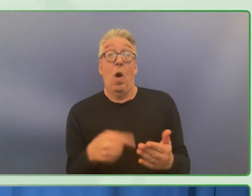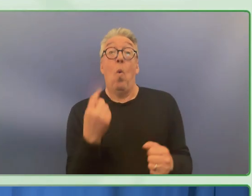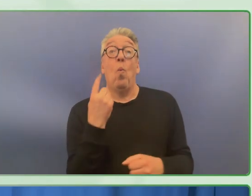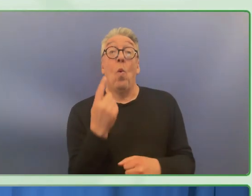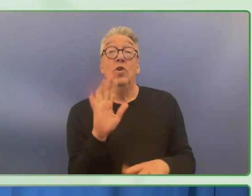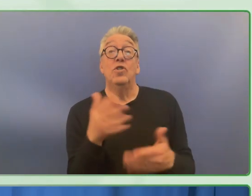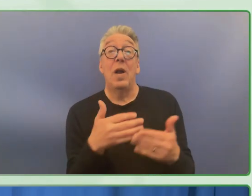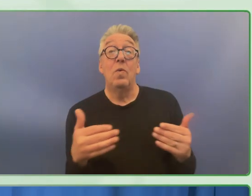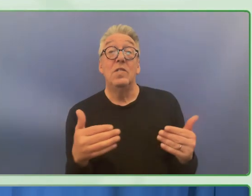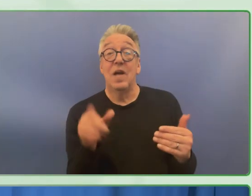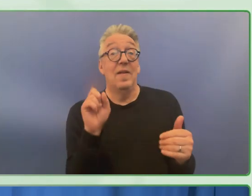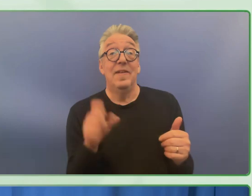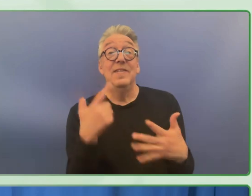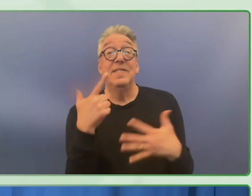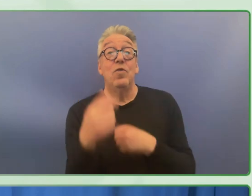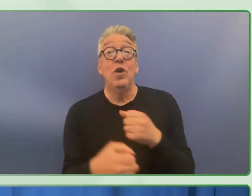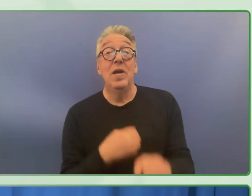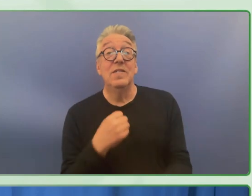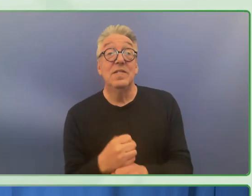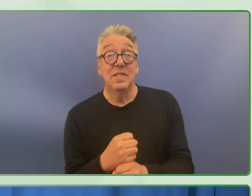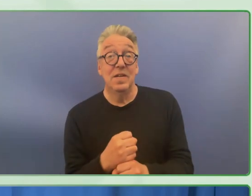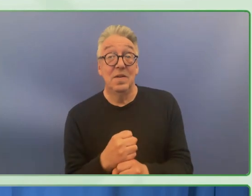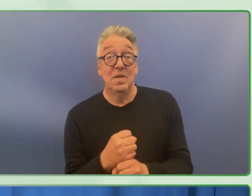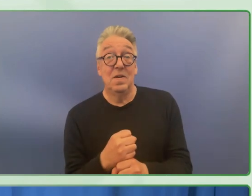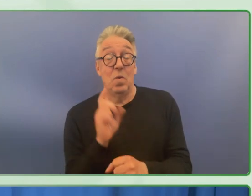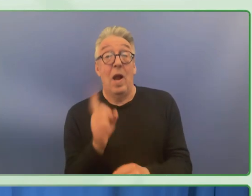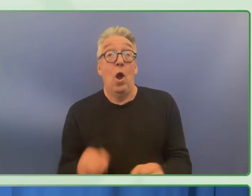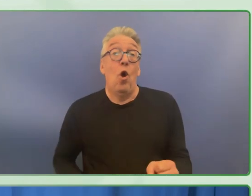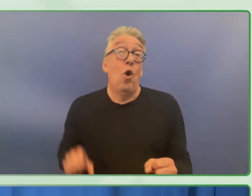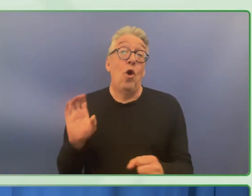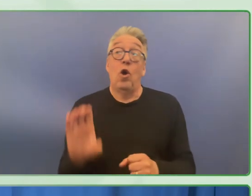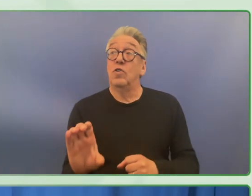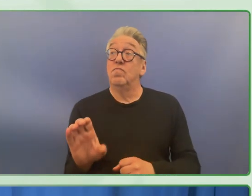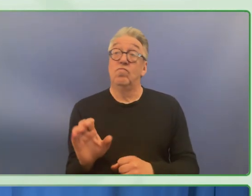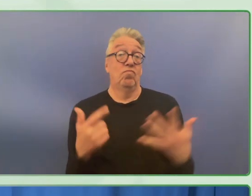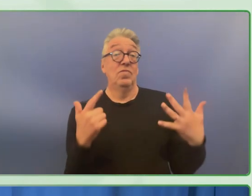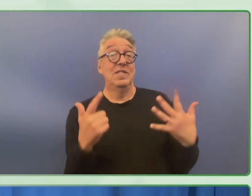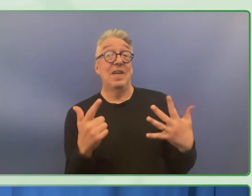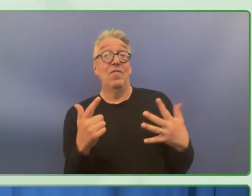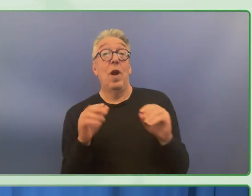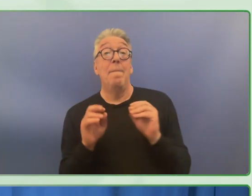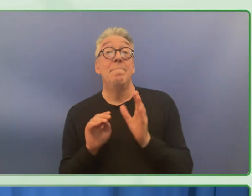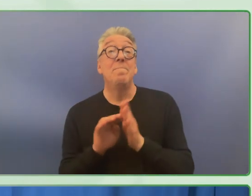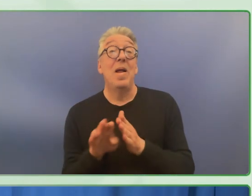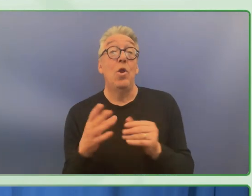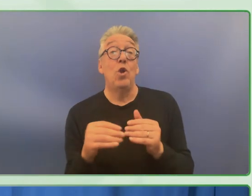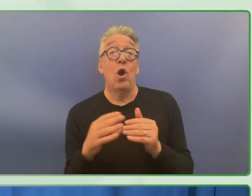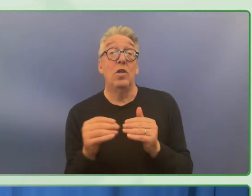years, and it could cost $7 to $10 million. We could cut this price